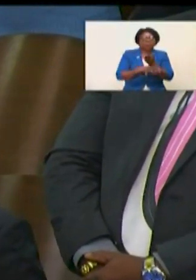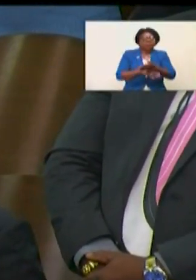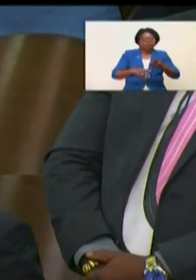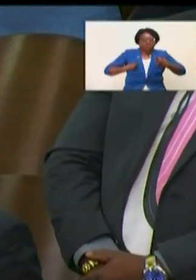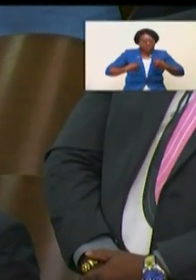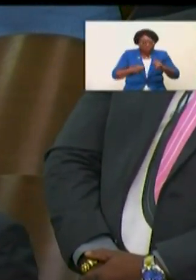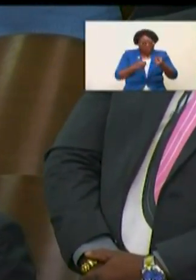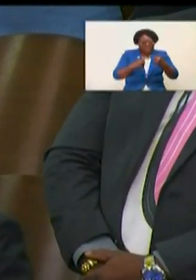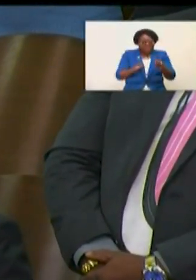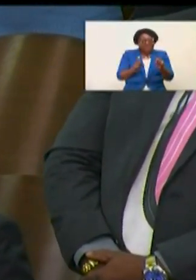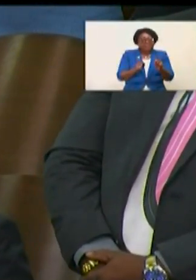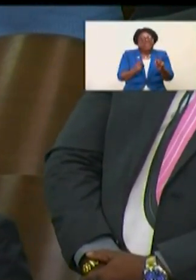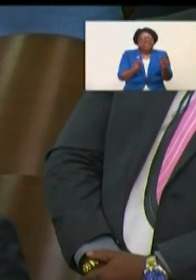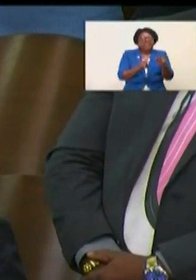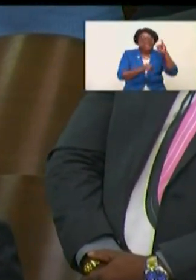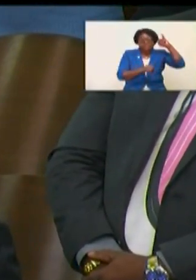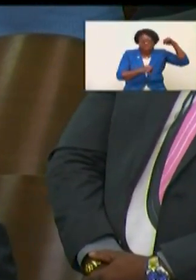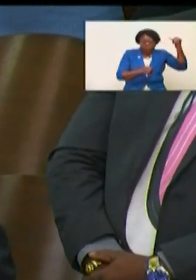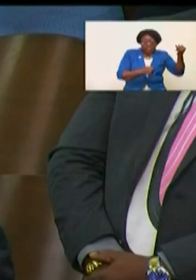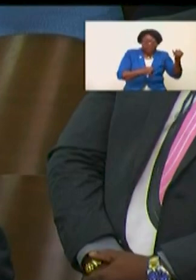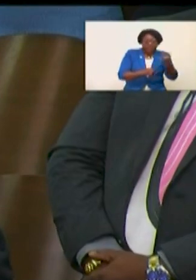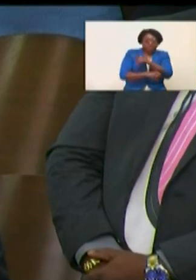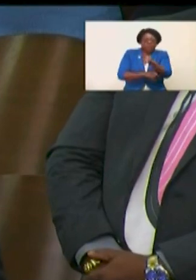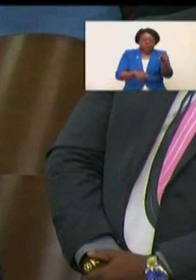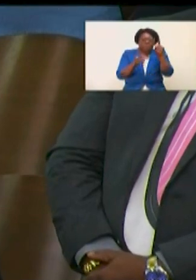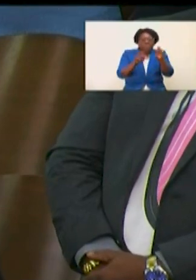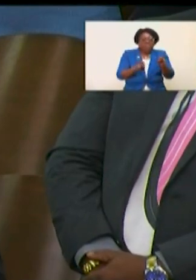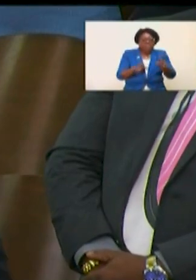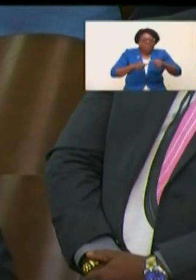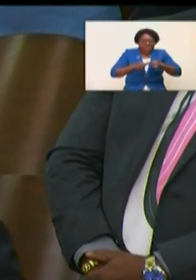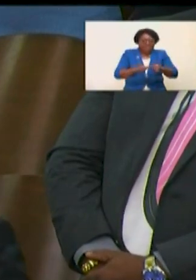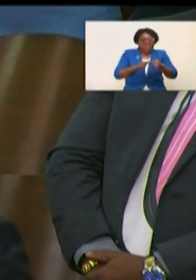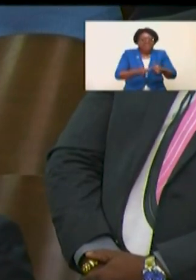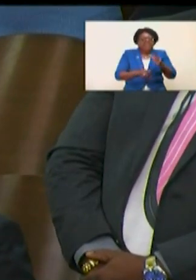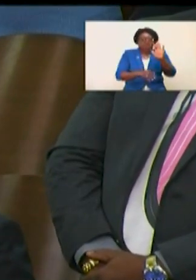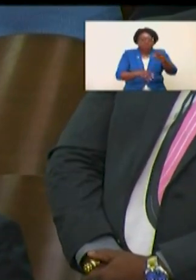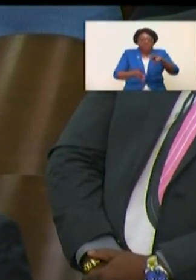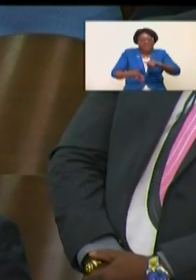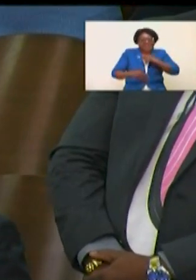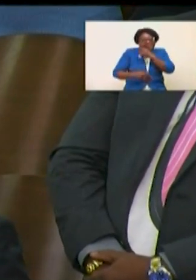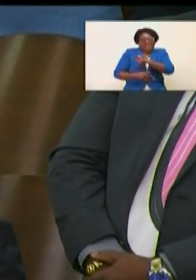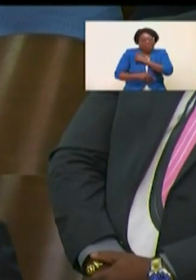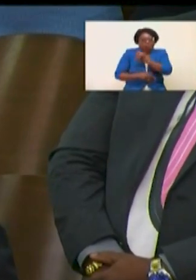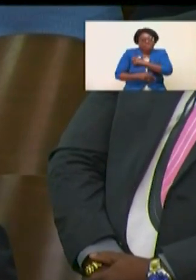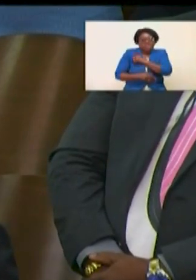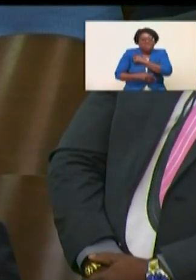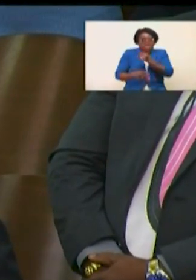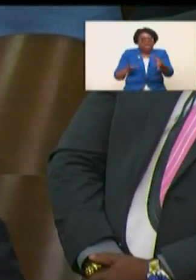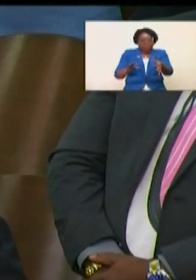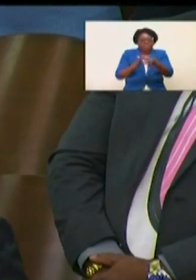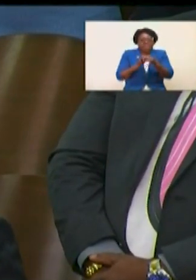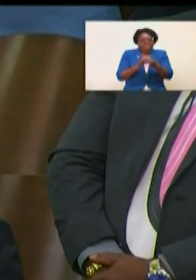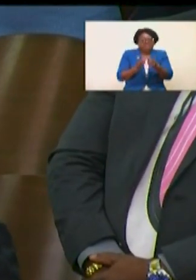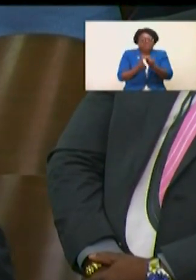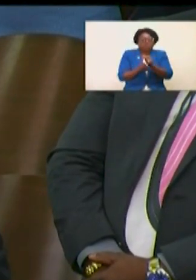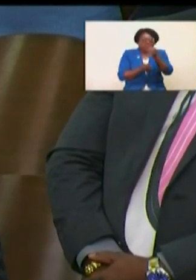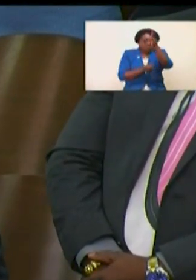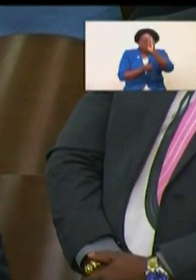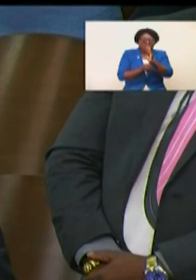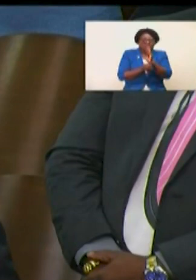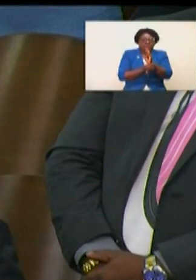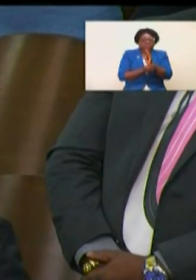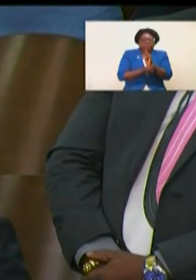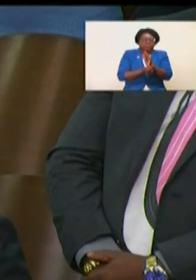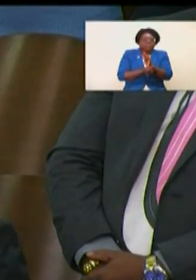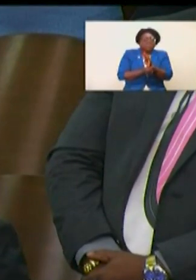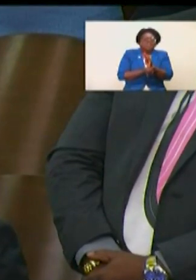trials, like Joseph, you must maintain your integrity and your connection with God. I leave you with this